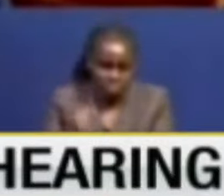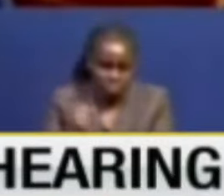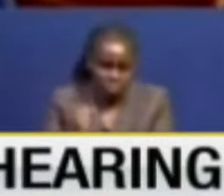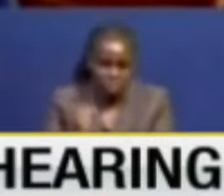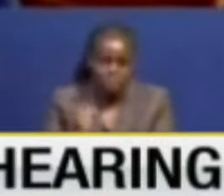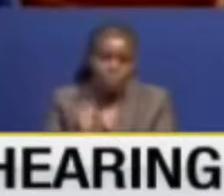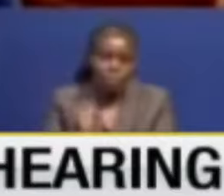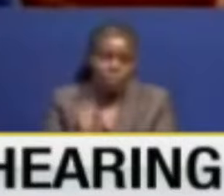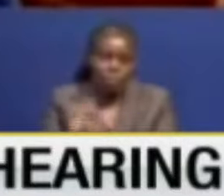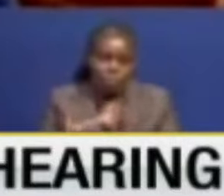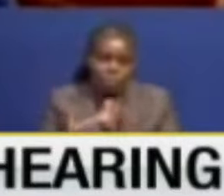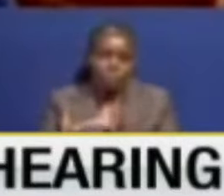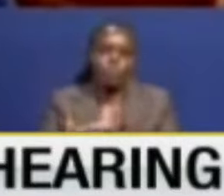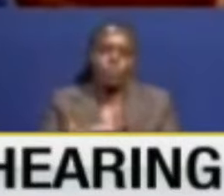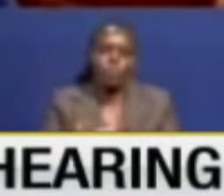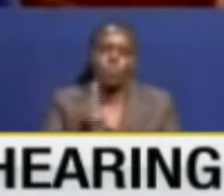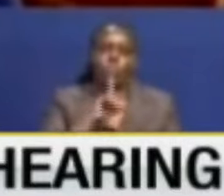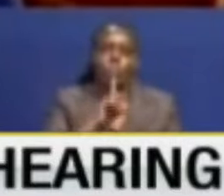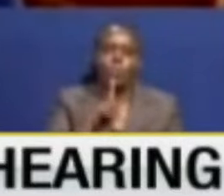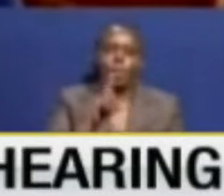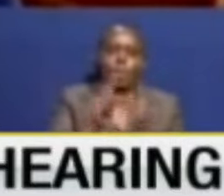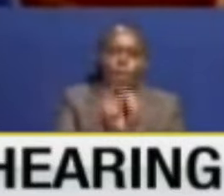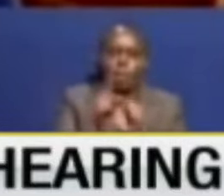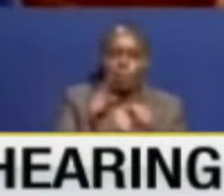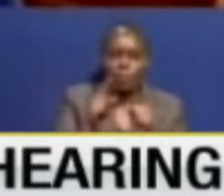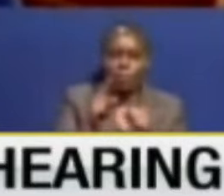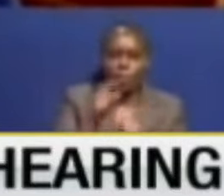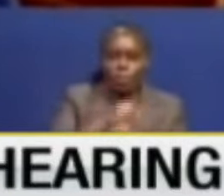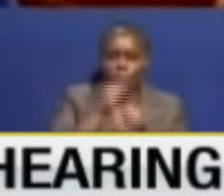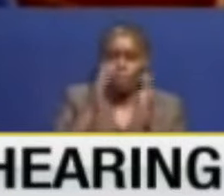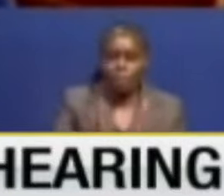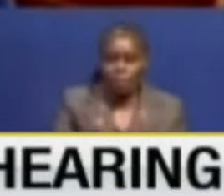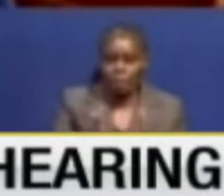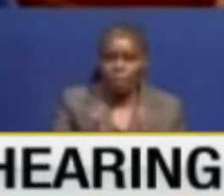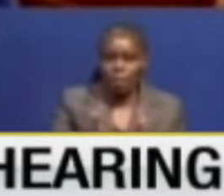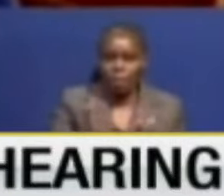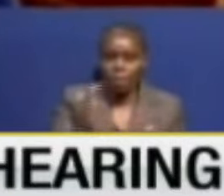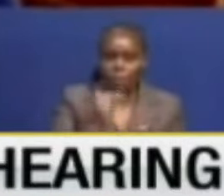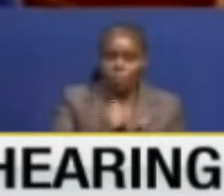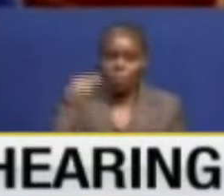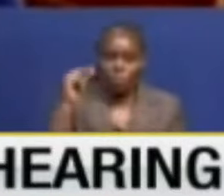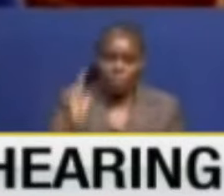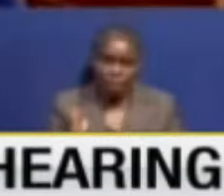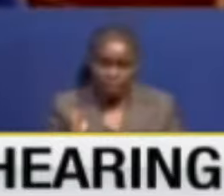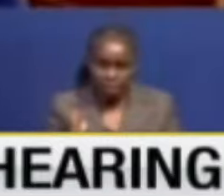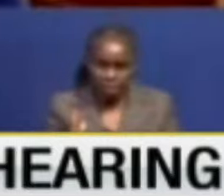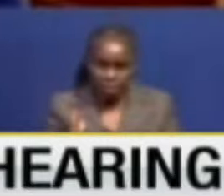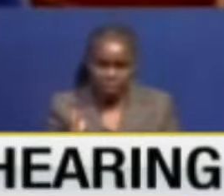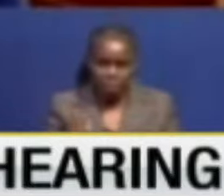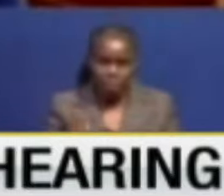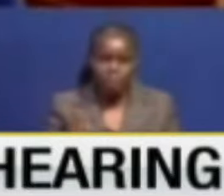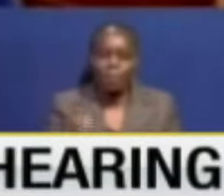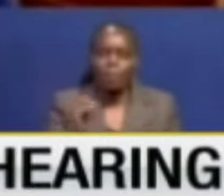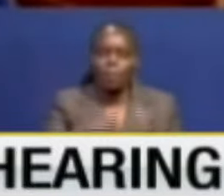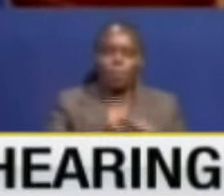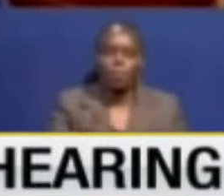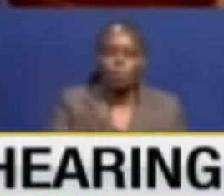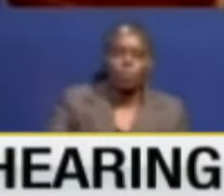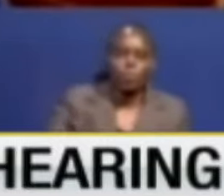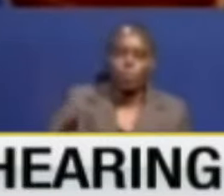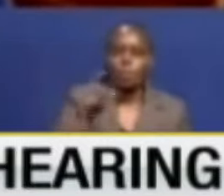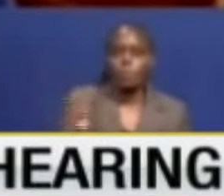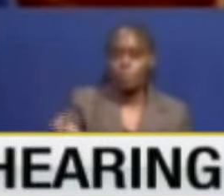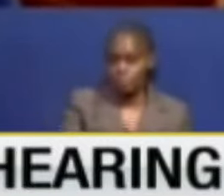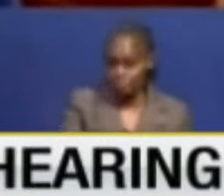workforce of at least 111 personal staff in the office of the governor, thus contributing to an increase in the